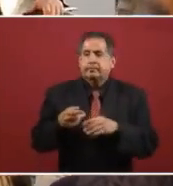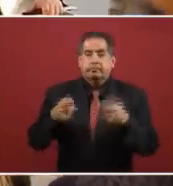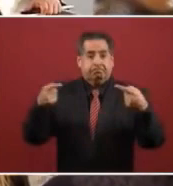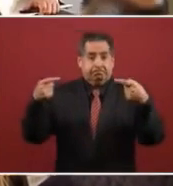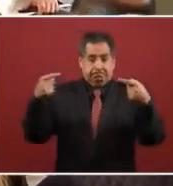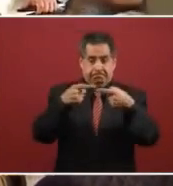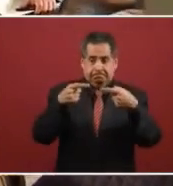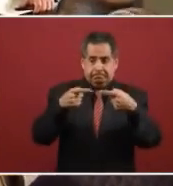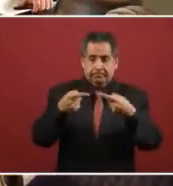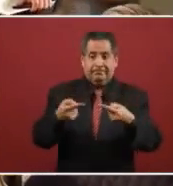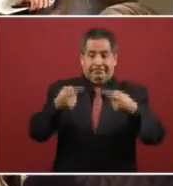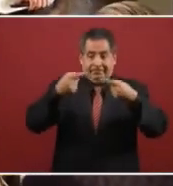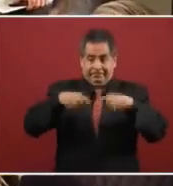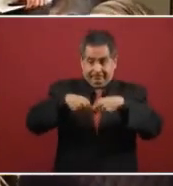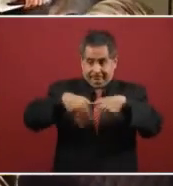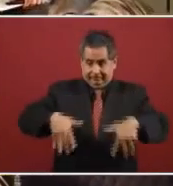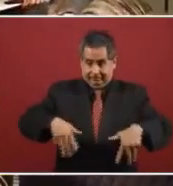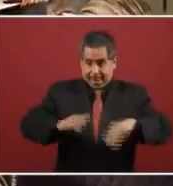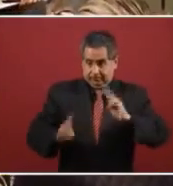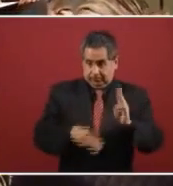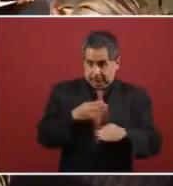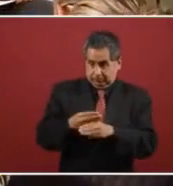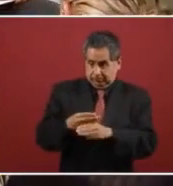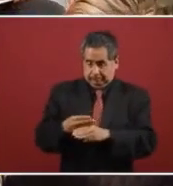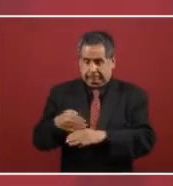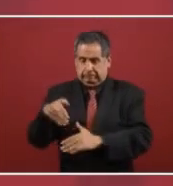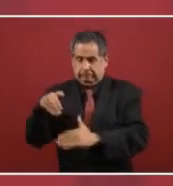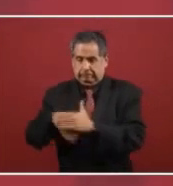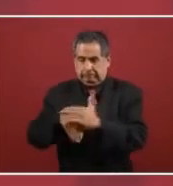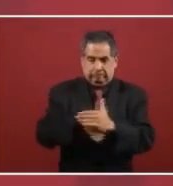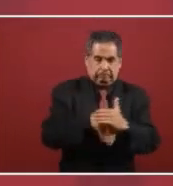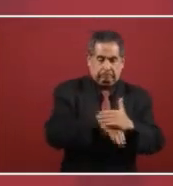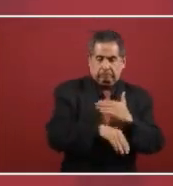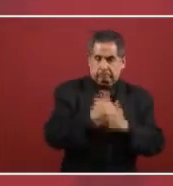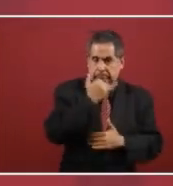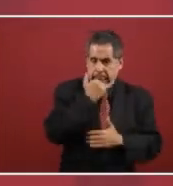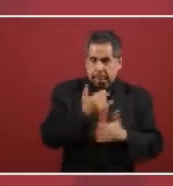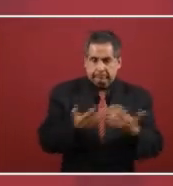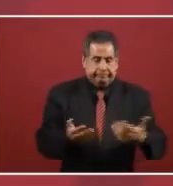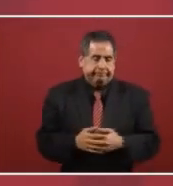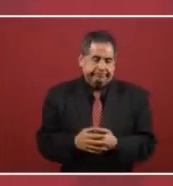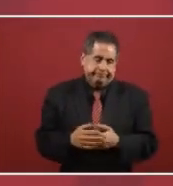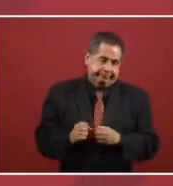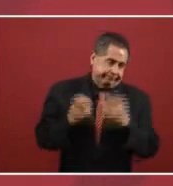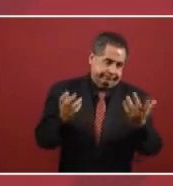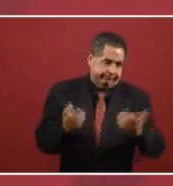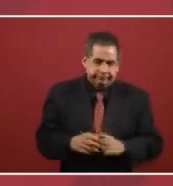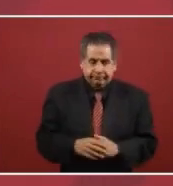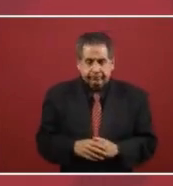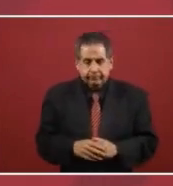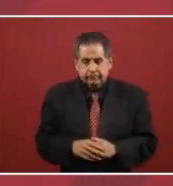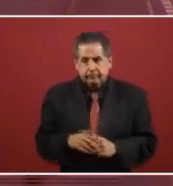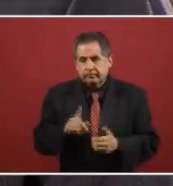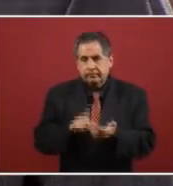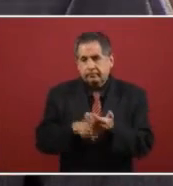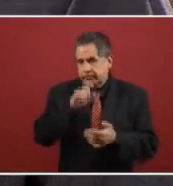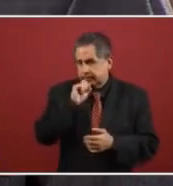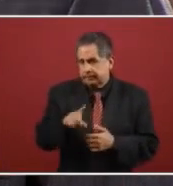they affect al resto the de las rest economías. of the economies. Y desde luego And of course,